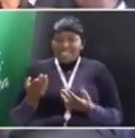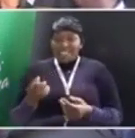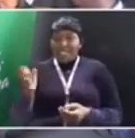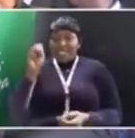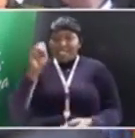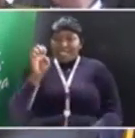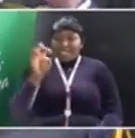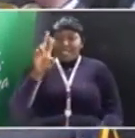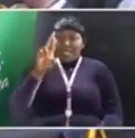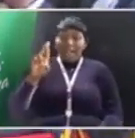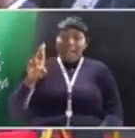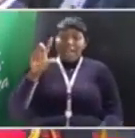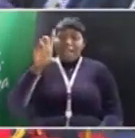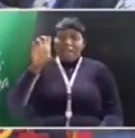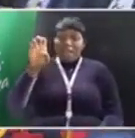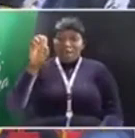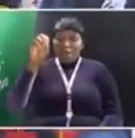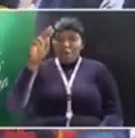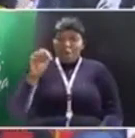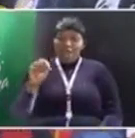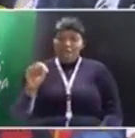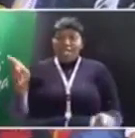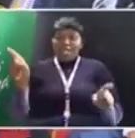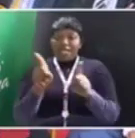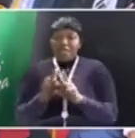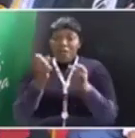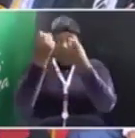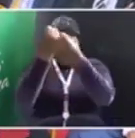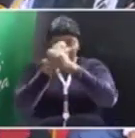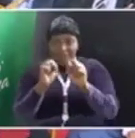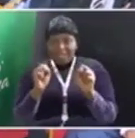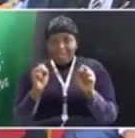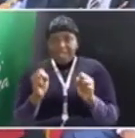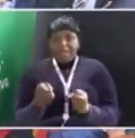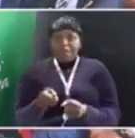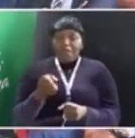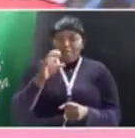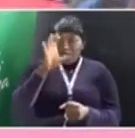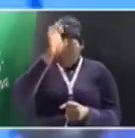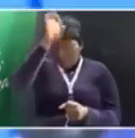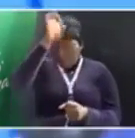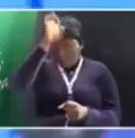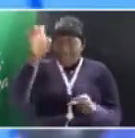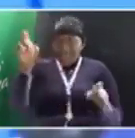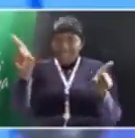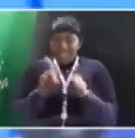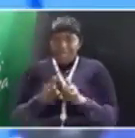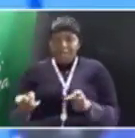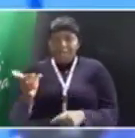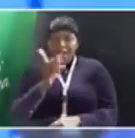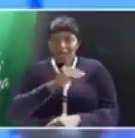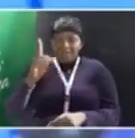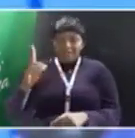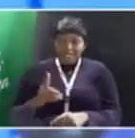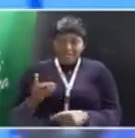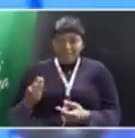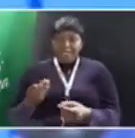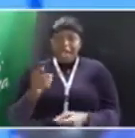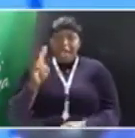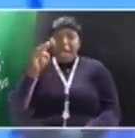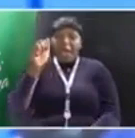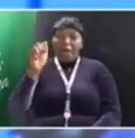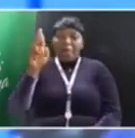Leone. We have the president of Harar region. He's here with us in Ethiopia. We have David Coltier, the mayor of Bulawayo.